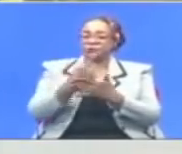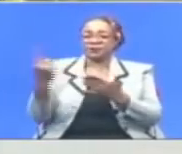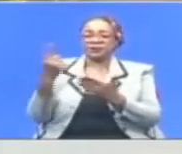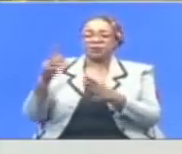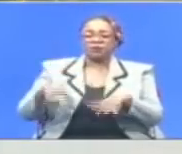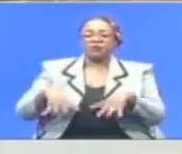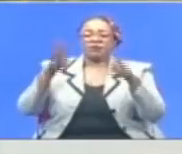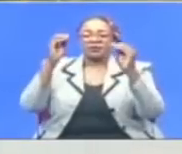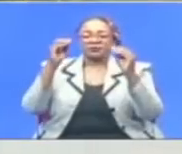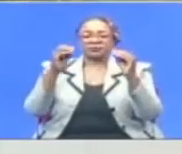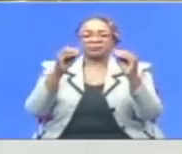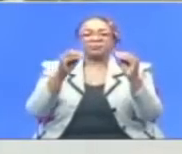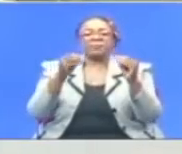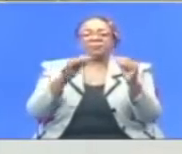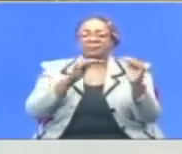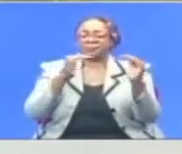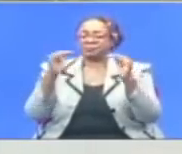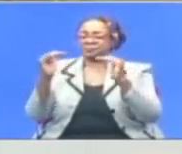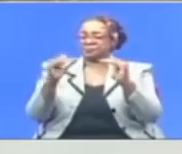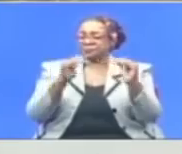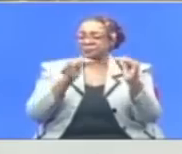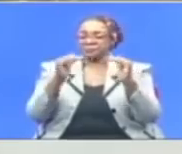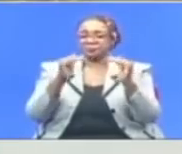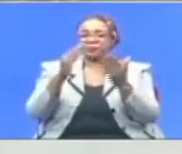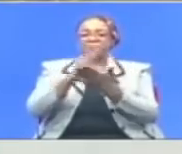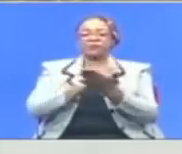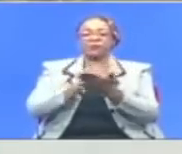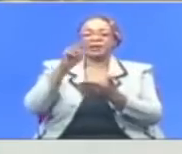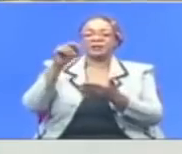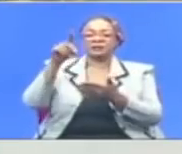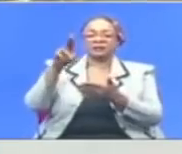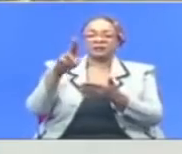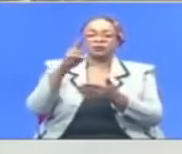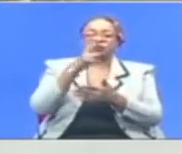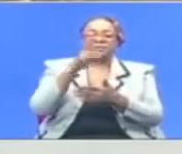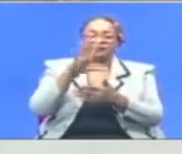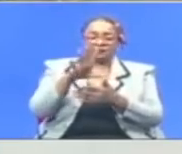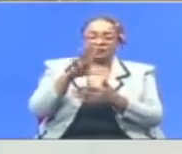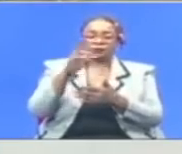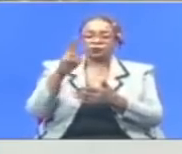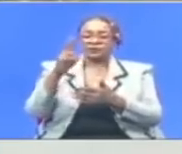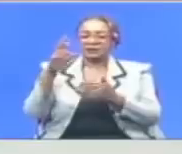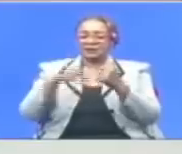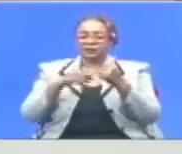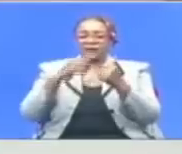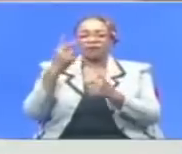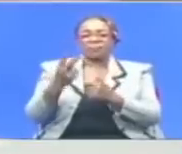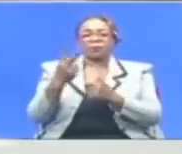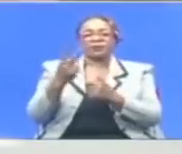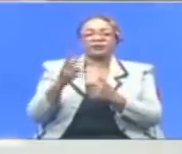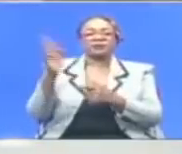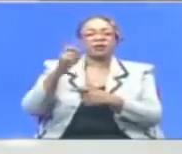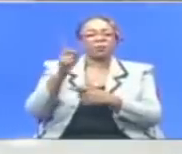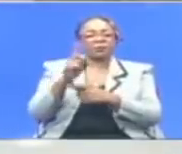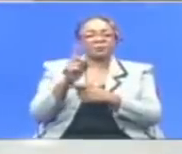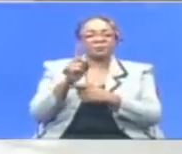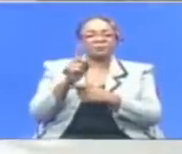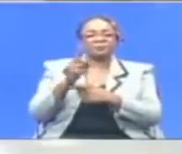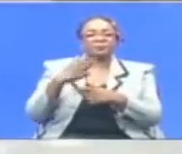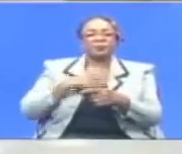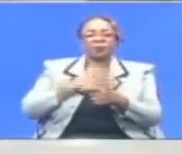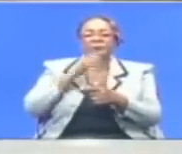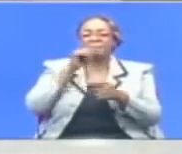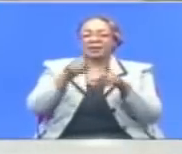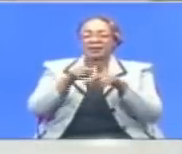common ground ahead of the National Delegates Convention on the 25th and 26th of February in Nairobi. Ndugu yetu Raila Amolo